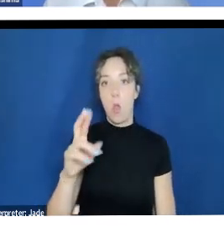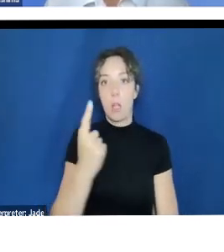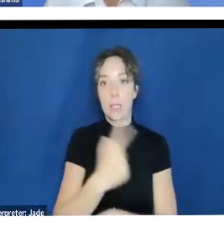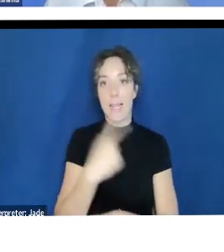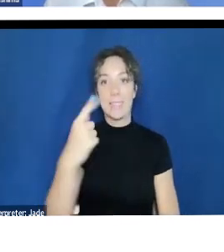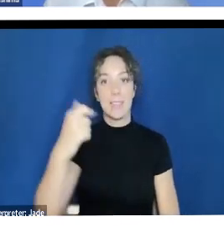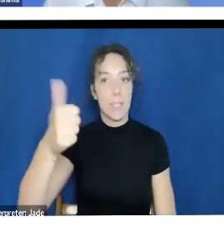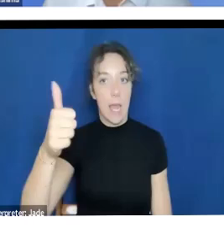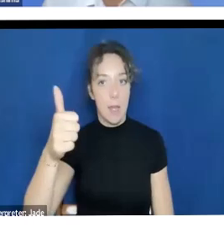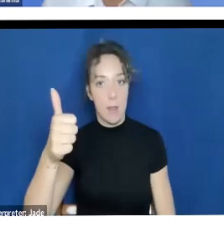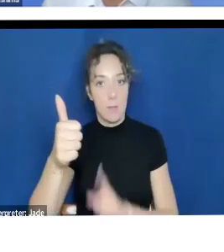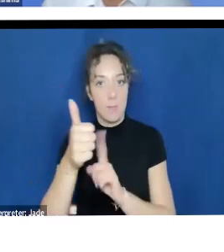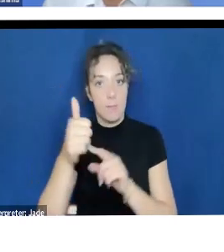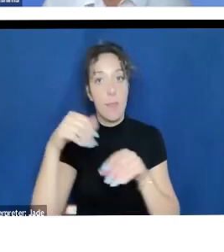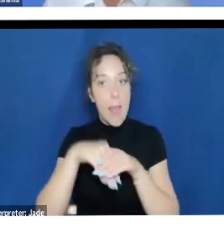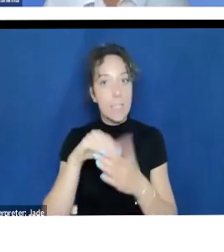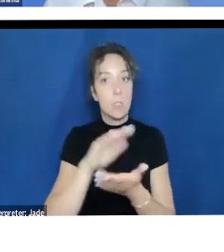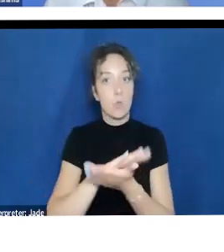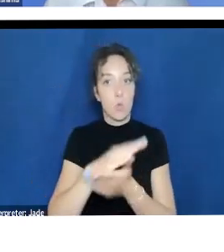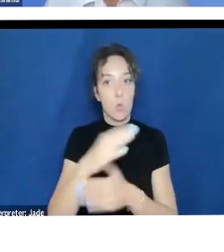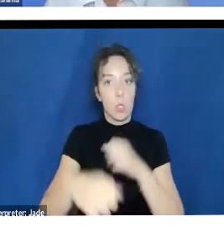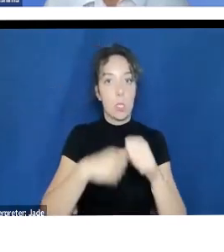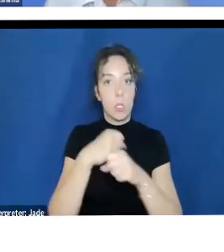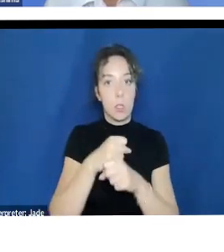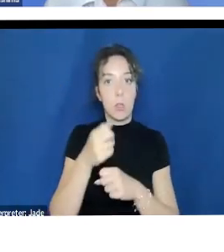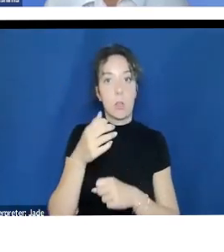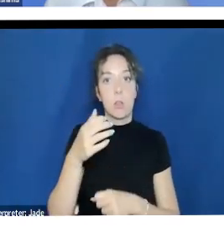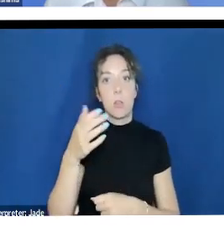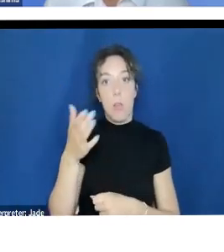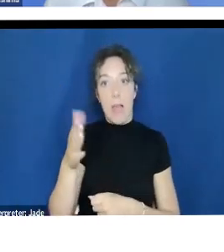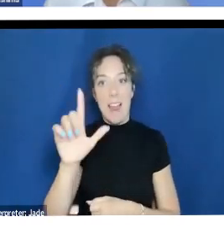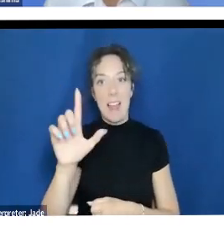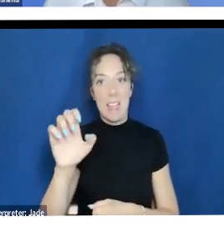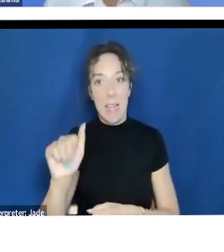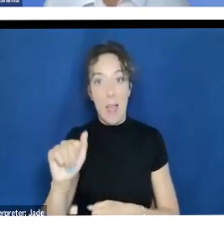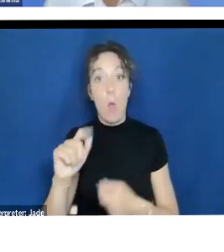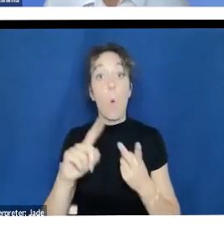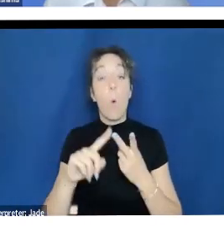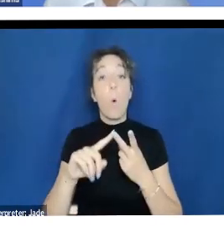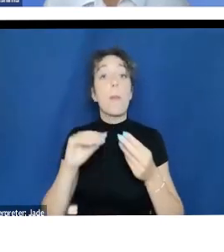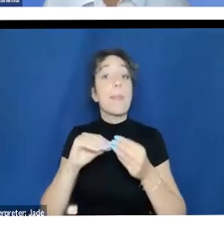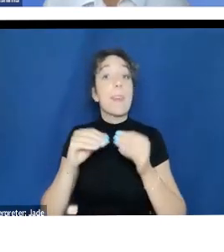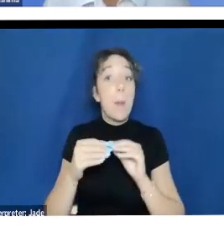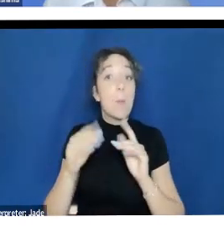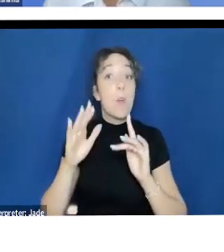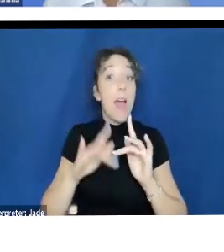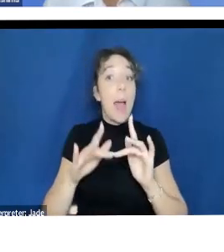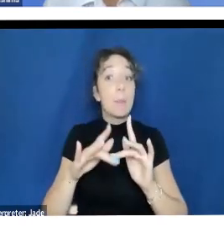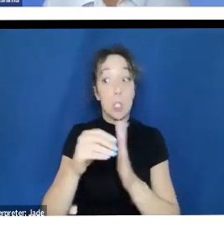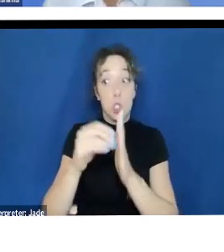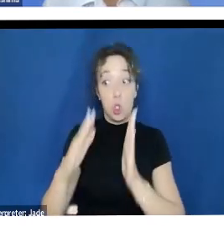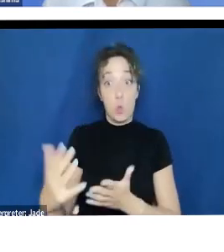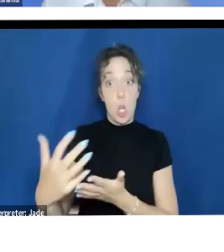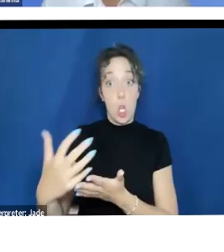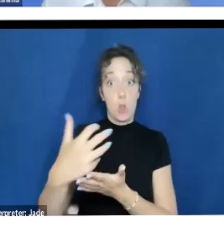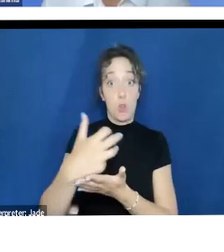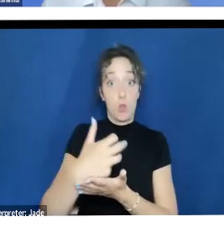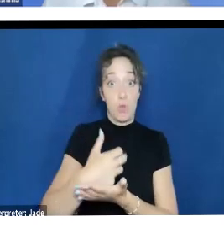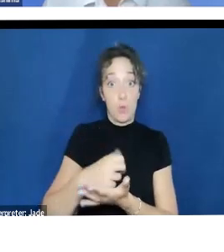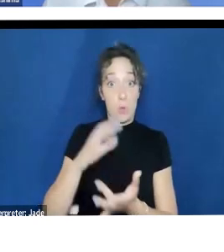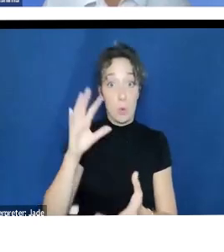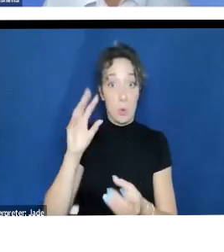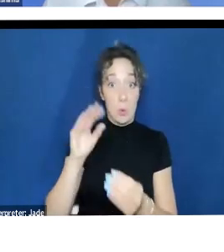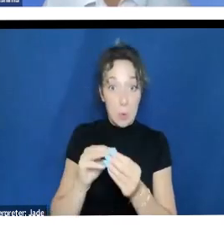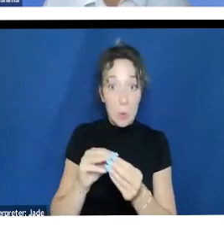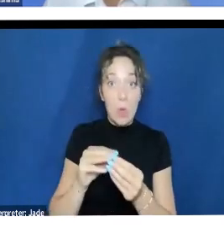year at an LEA, or the number of absences the student accrued during that year, whichever is less.